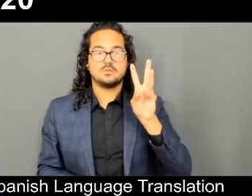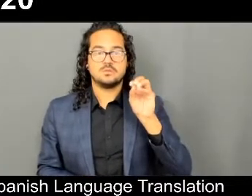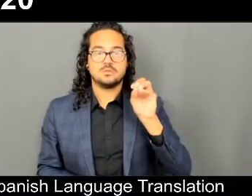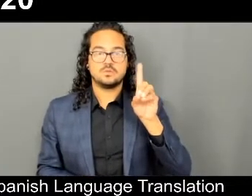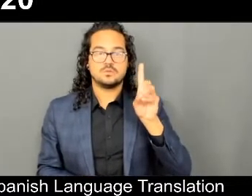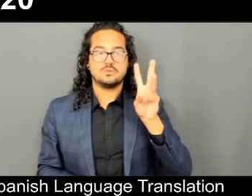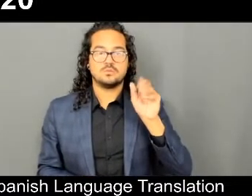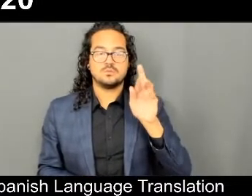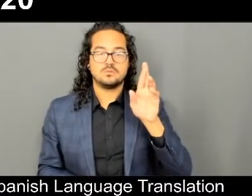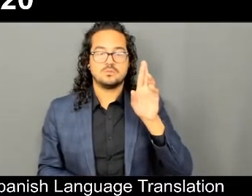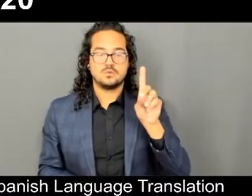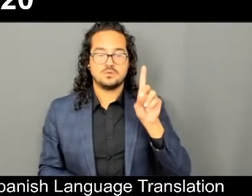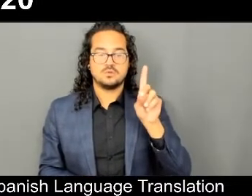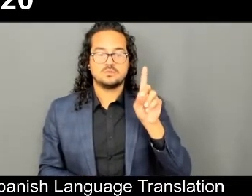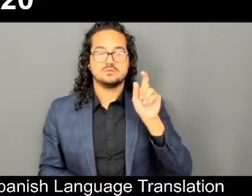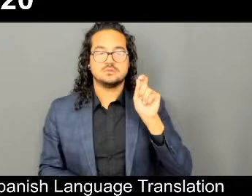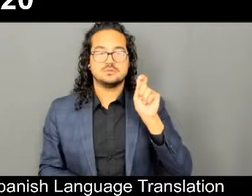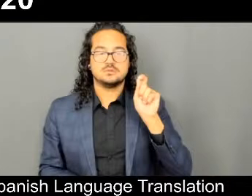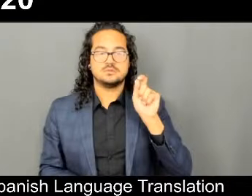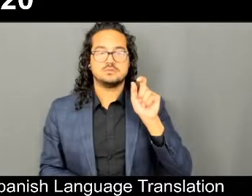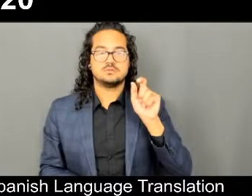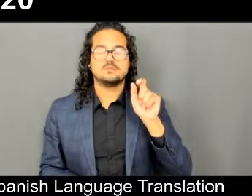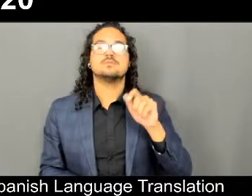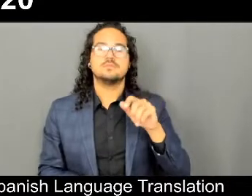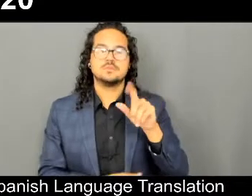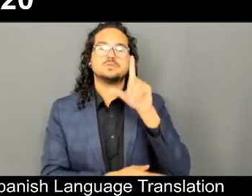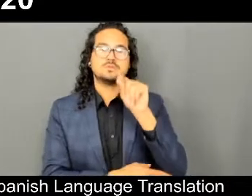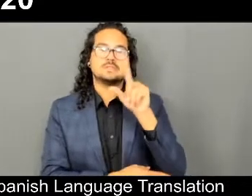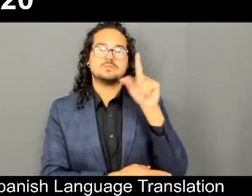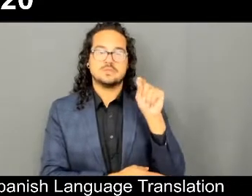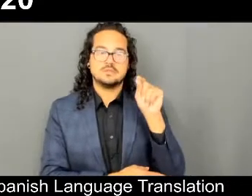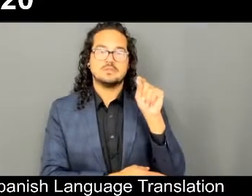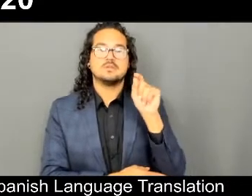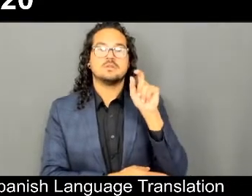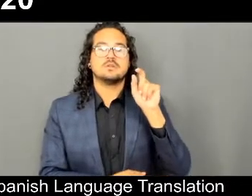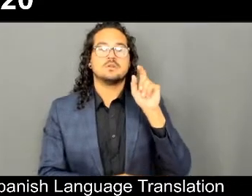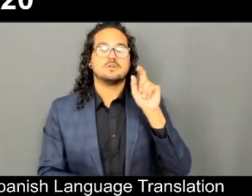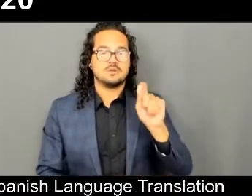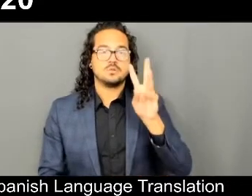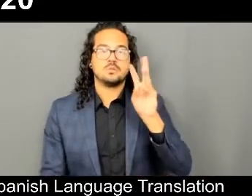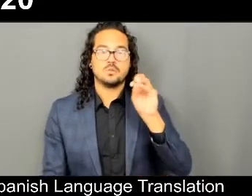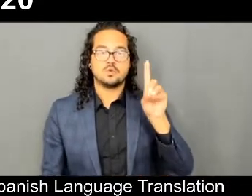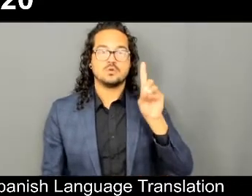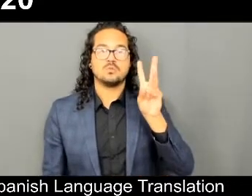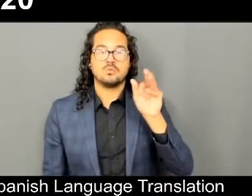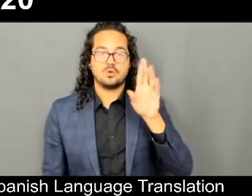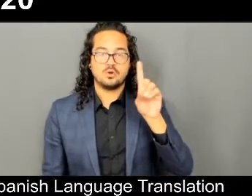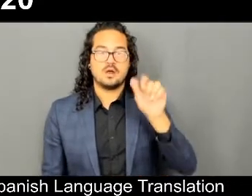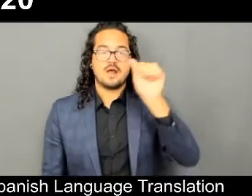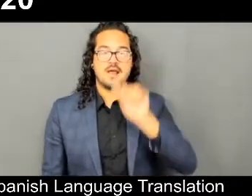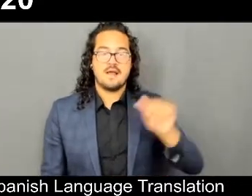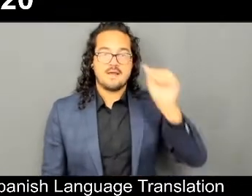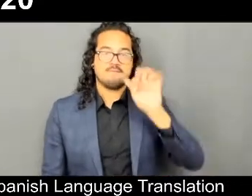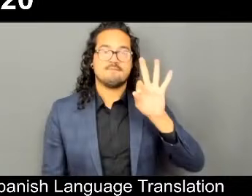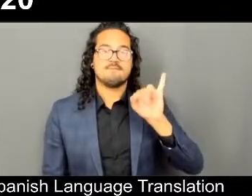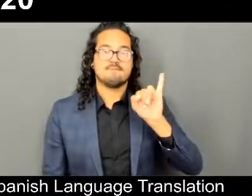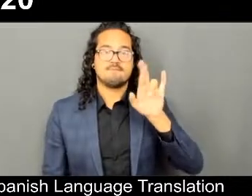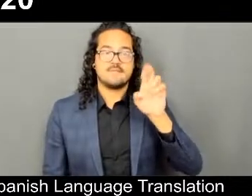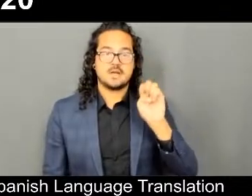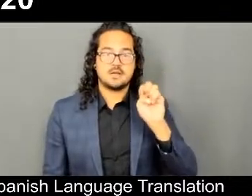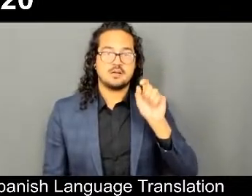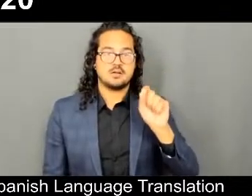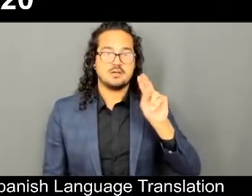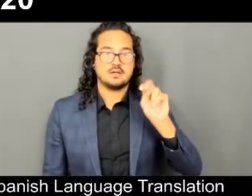2020.woodward@firenet.gov, and we will post that on our Facebook page so that you have that email. Thank you, and see you tomorrow.